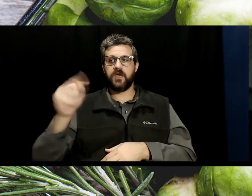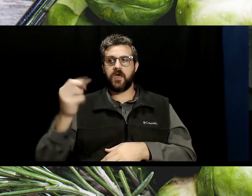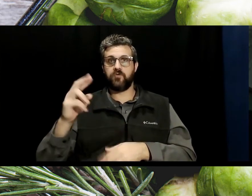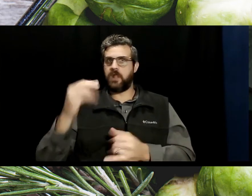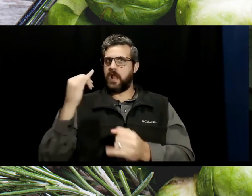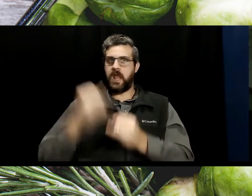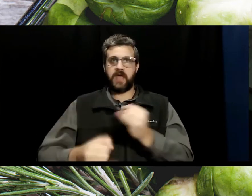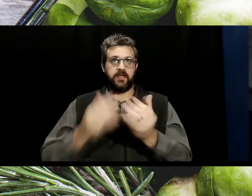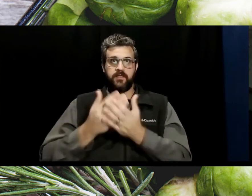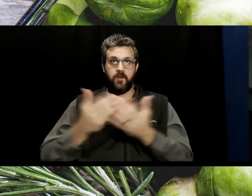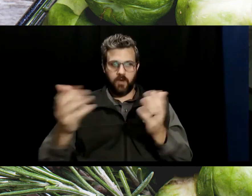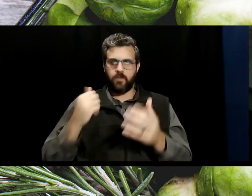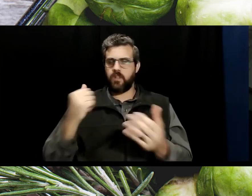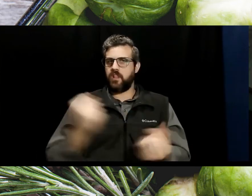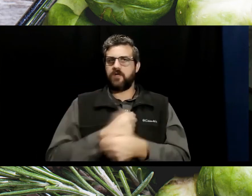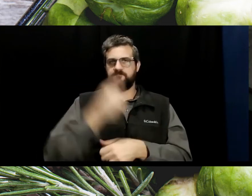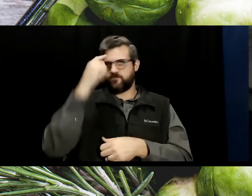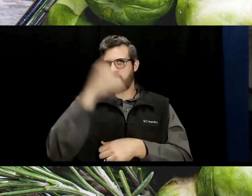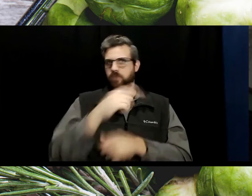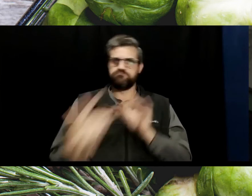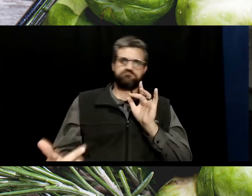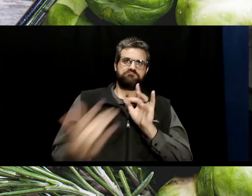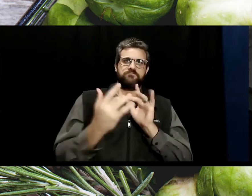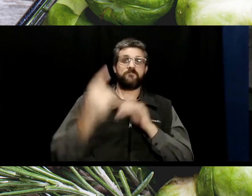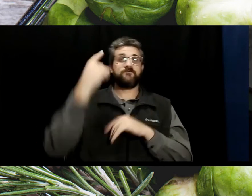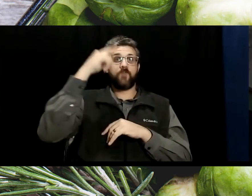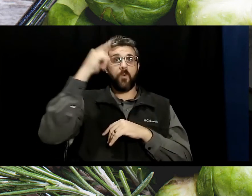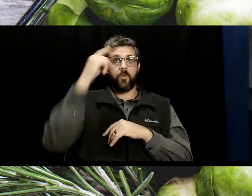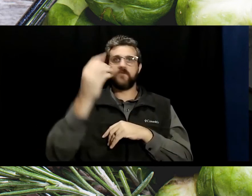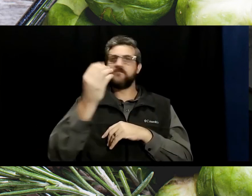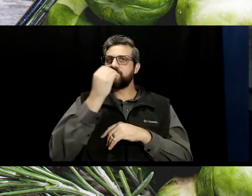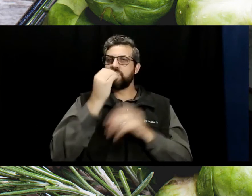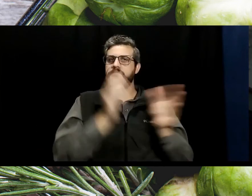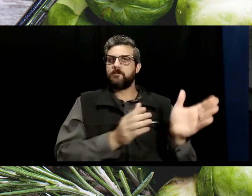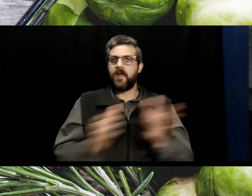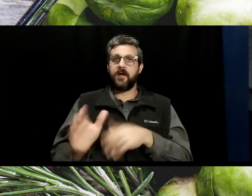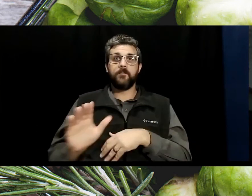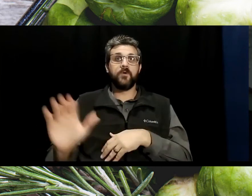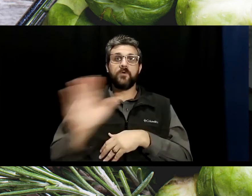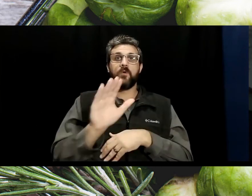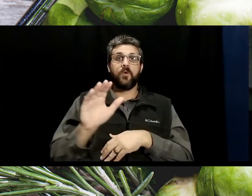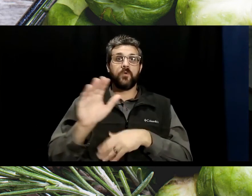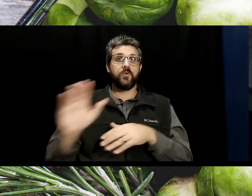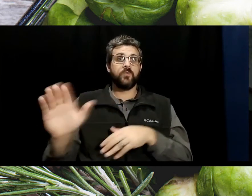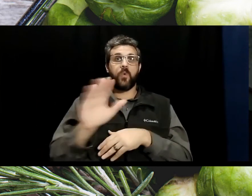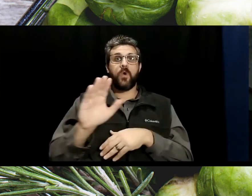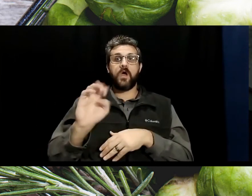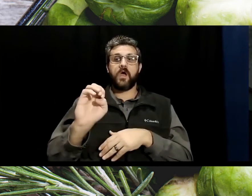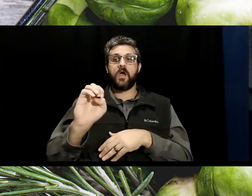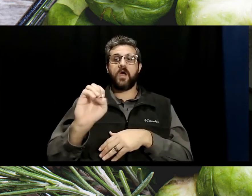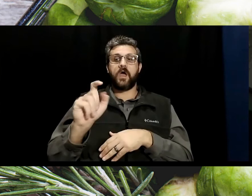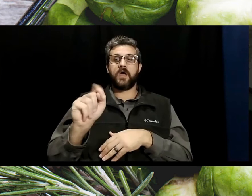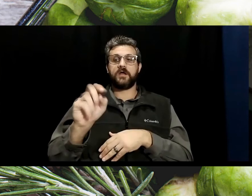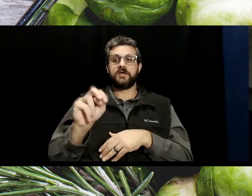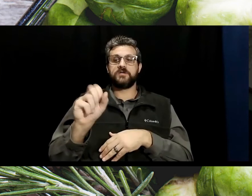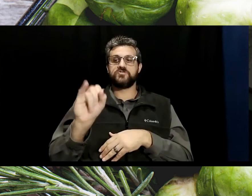for you all to reach out to receive one of these meal plans, but your extension office also has numerous recipe cards